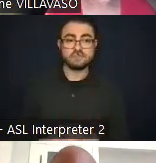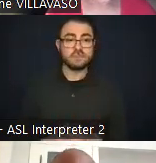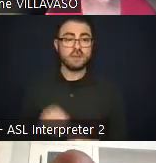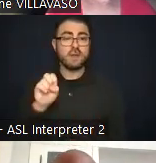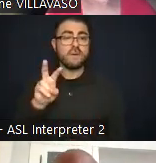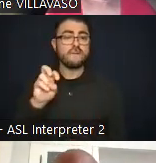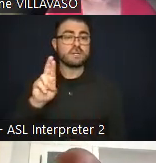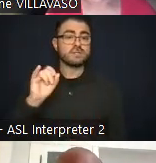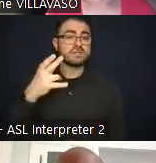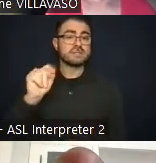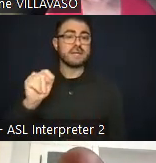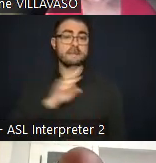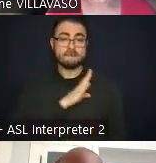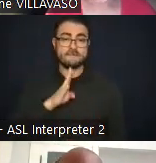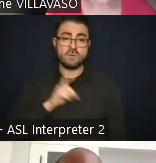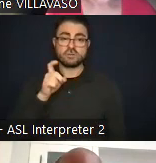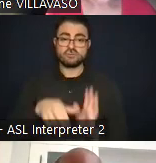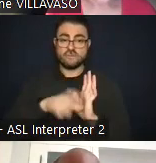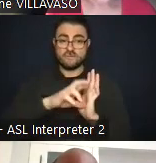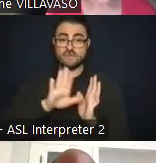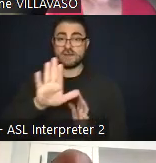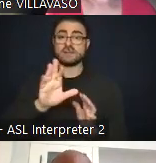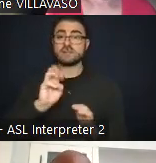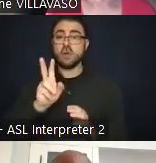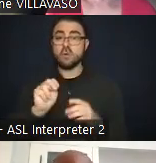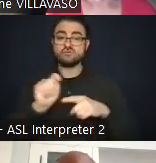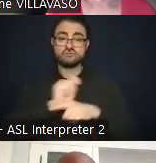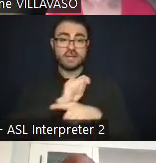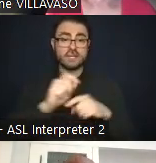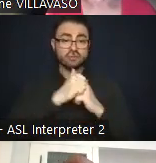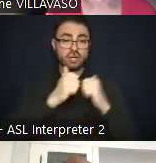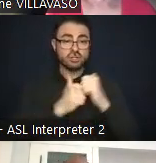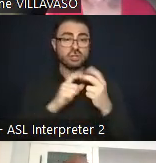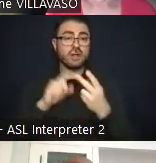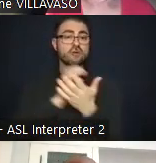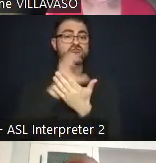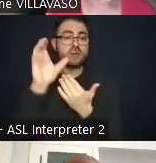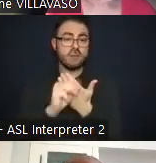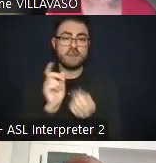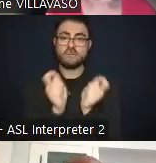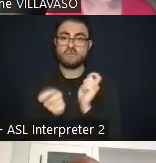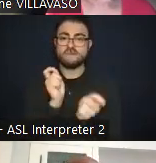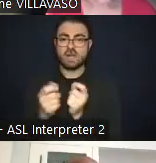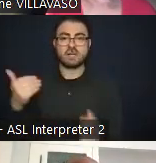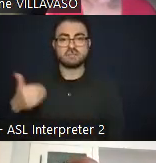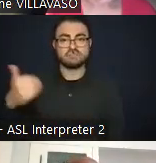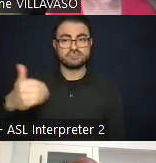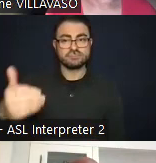shall review its own training structures and curriculum and is empowered to revise these on a regular basis.